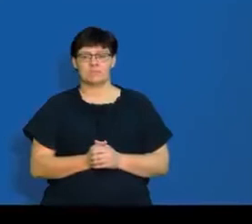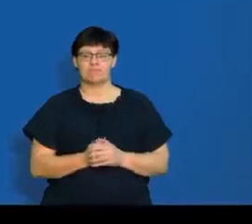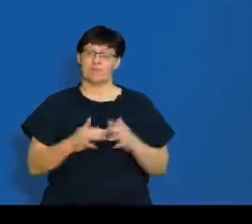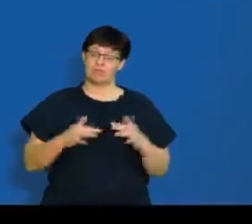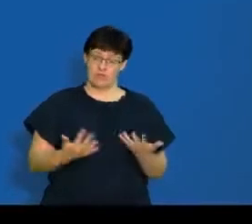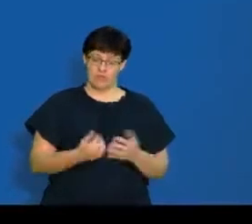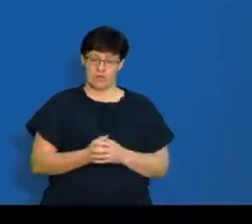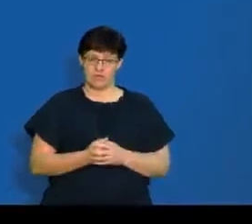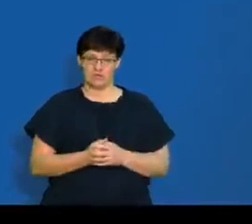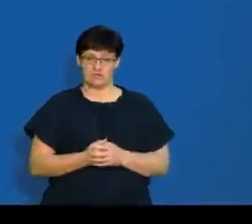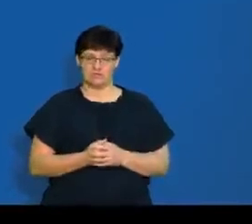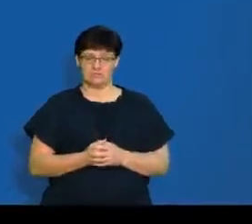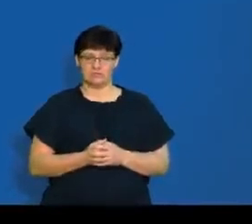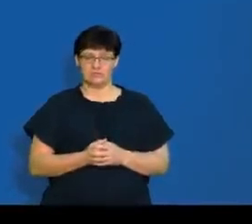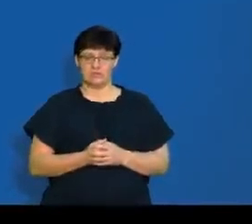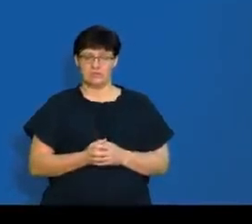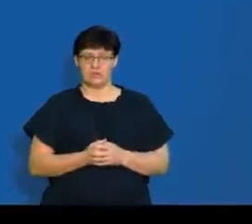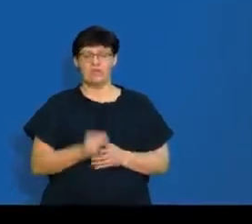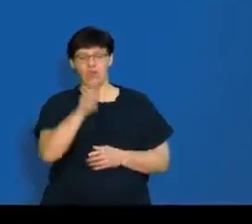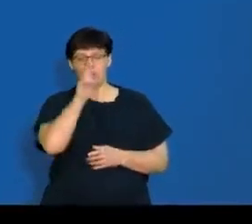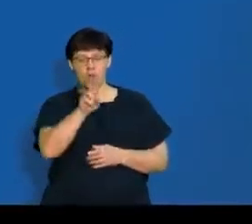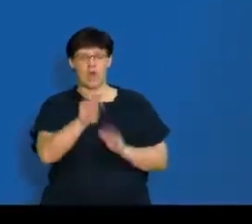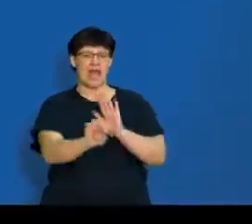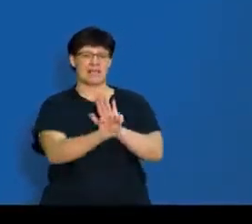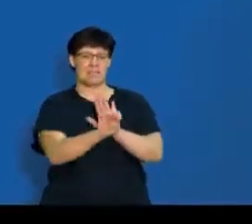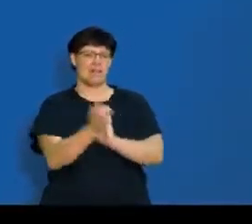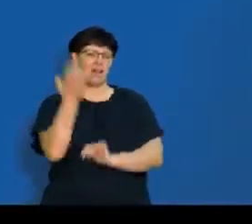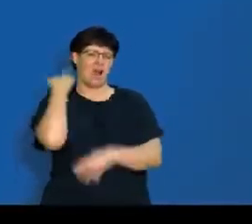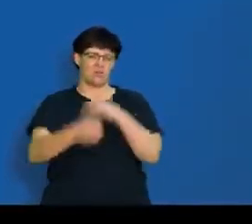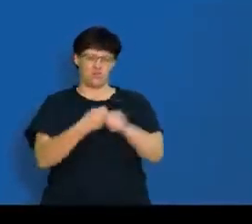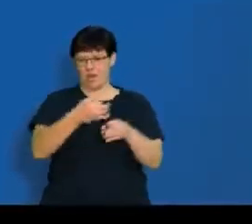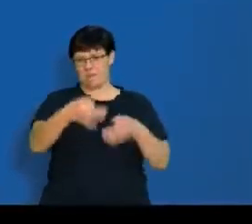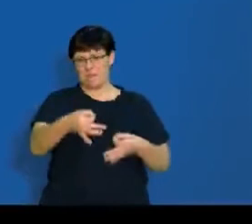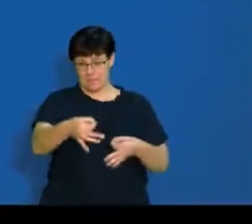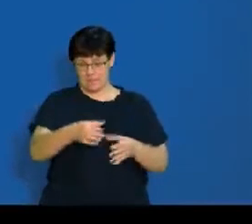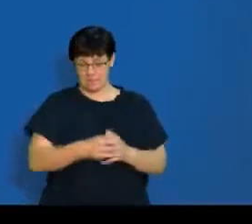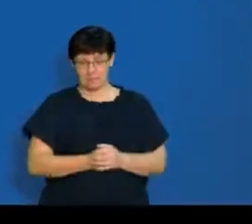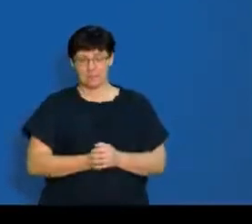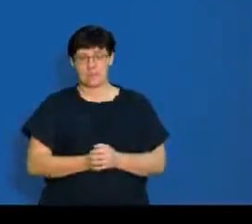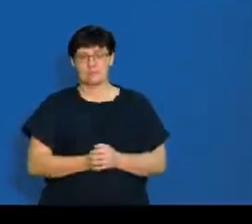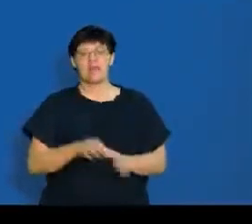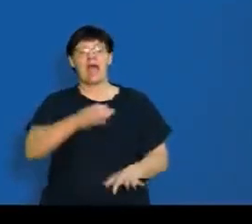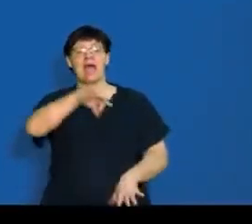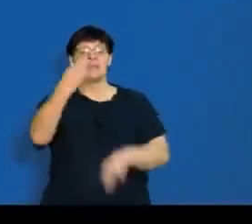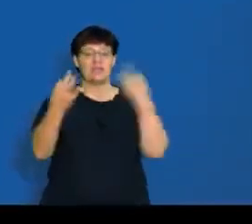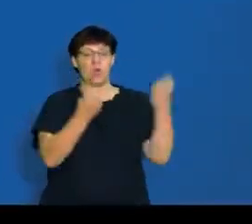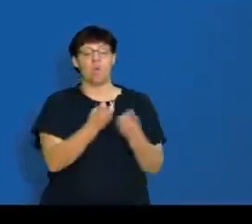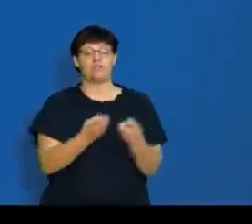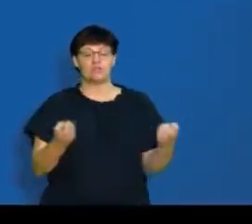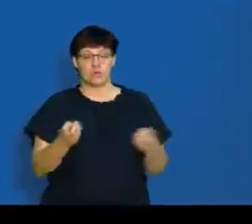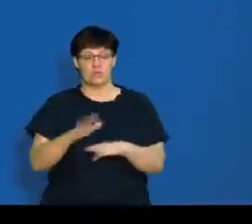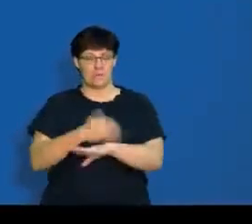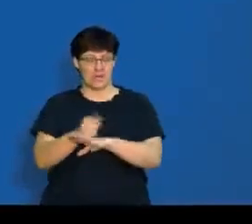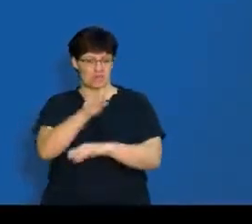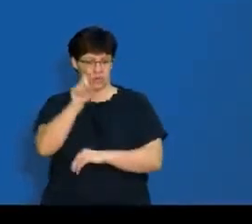So if you look at an example here from last year's paper, okay, it's an analysis of a source-based question.